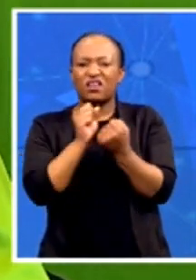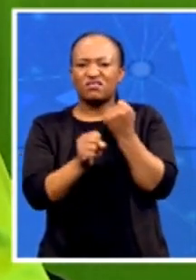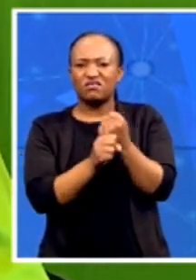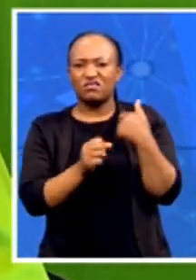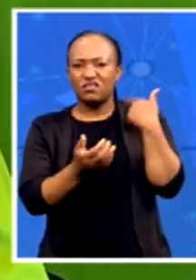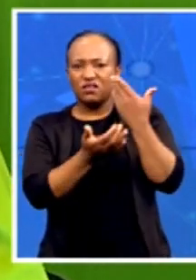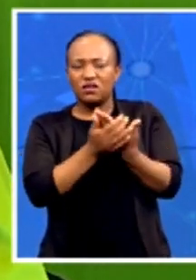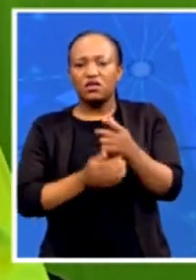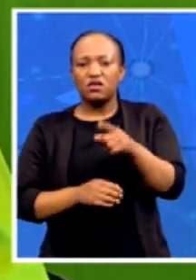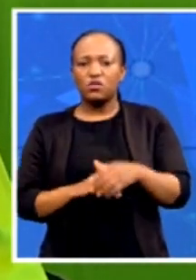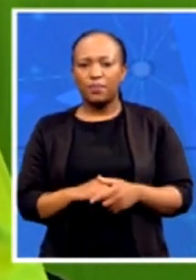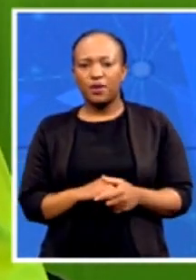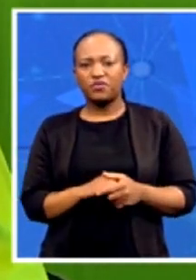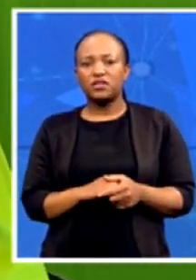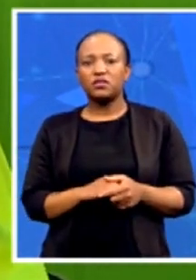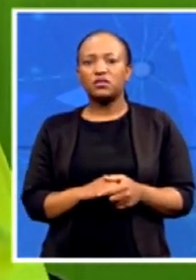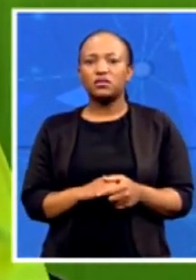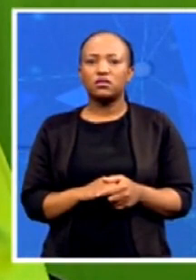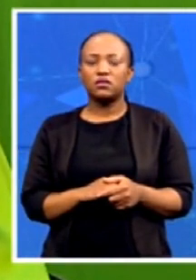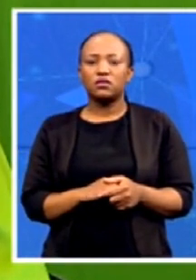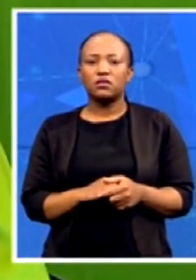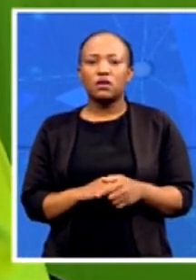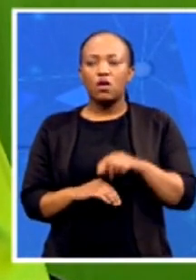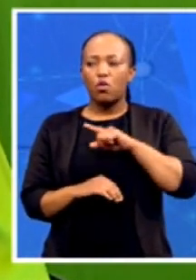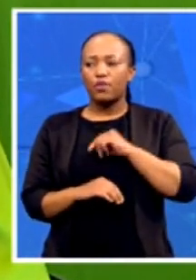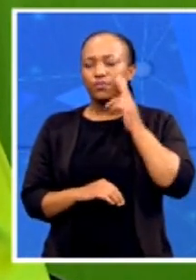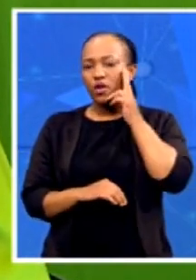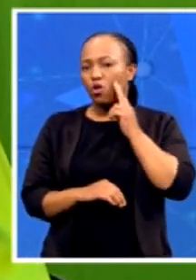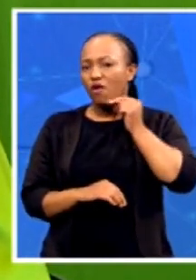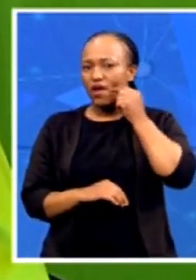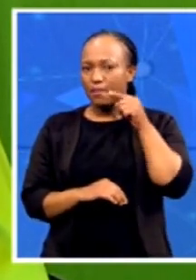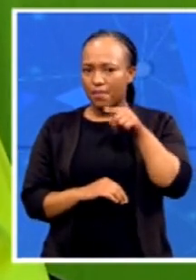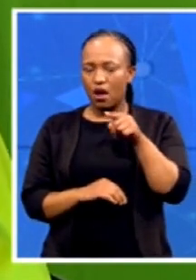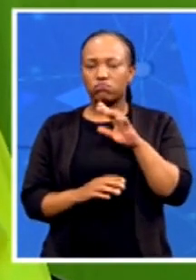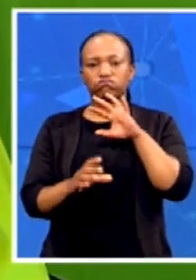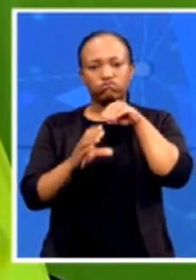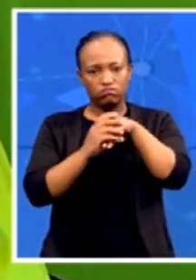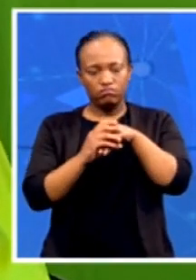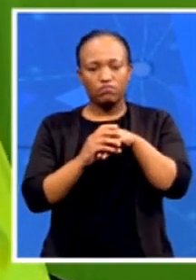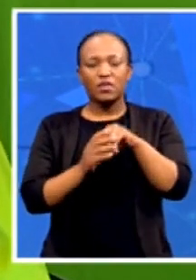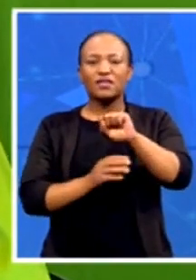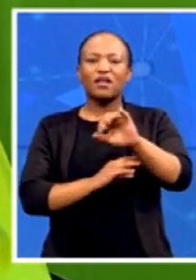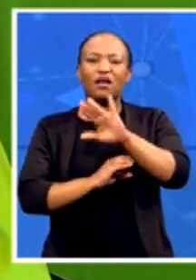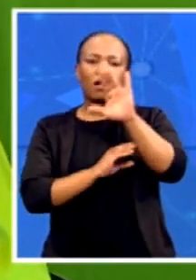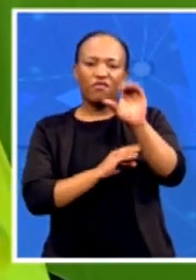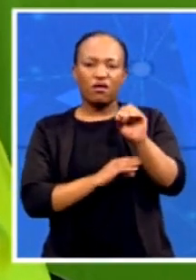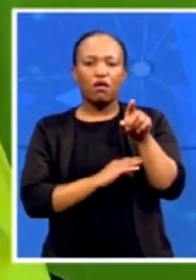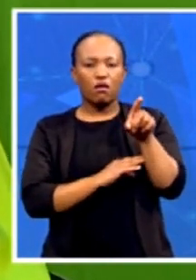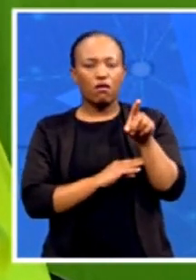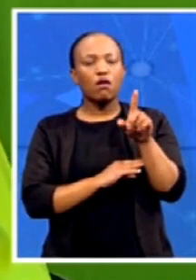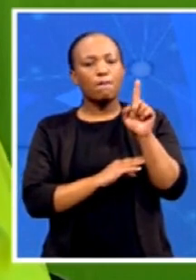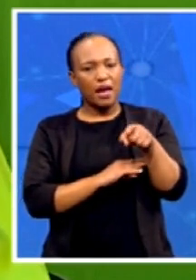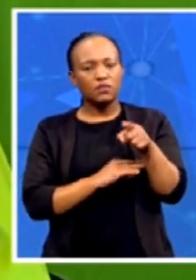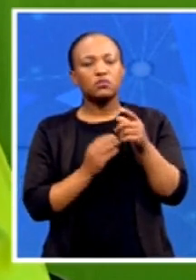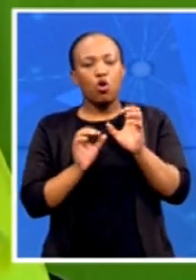on the 1st of November are very important, and South Africans needs to be given an opportunity to